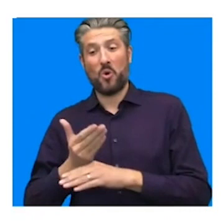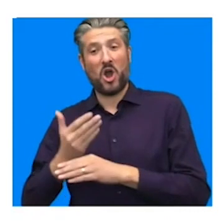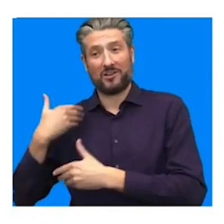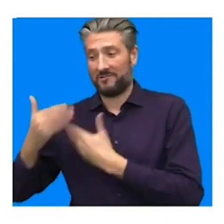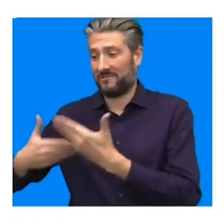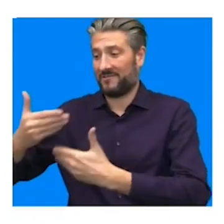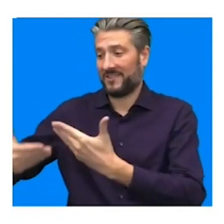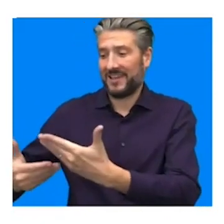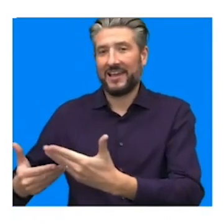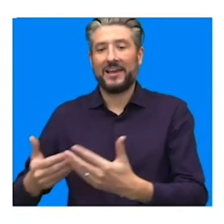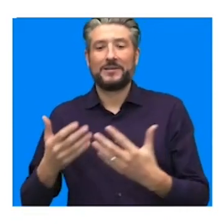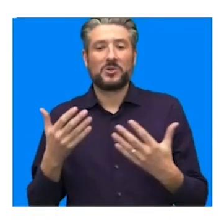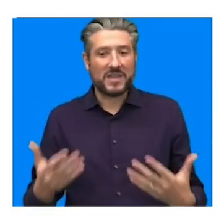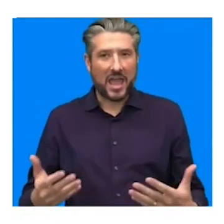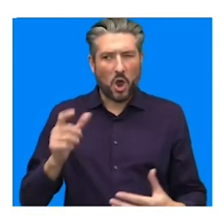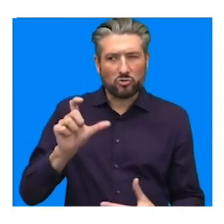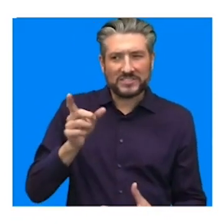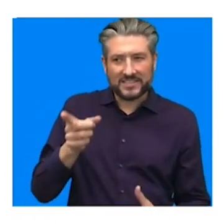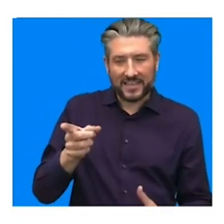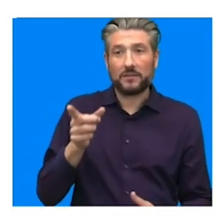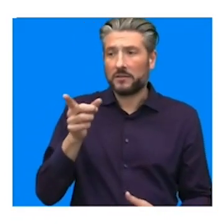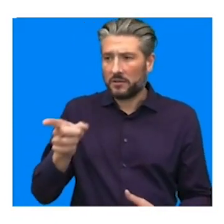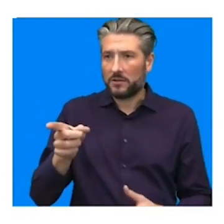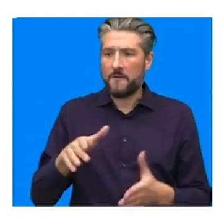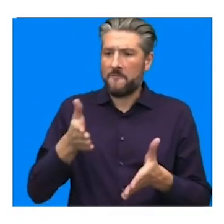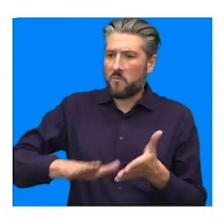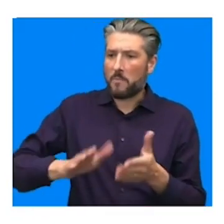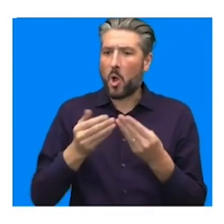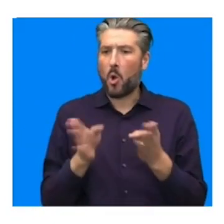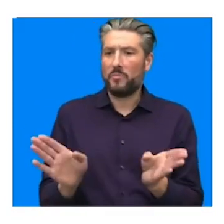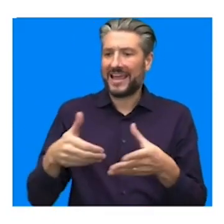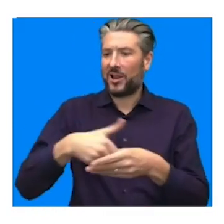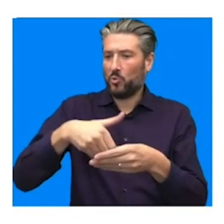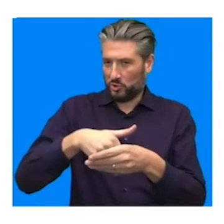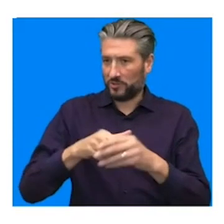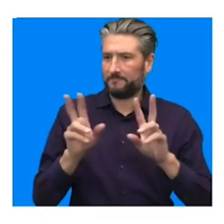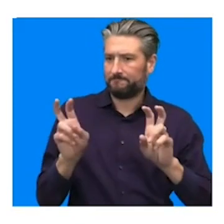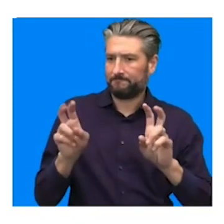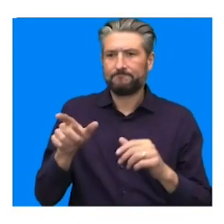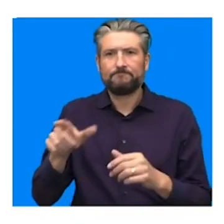So you're from Open Inclusion. Can you tell me a bit about the work that you do in Open Inclusion?